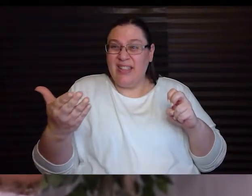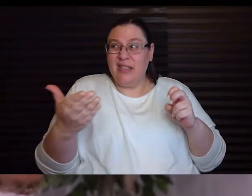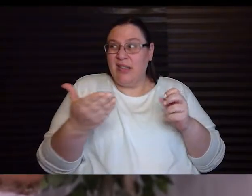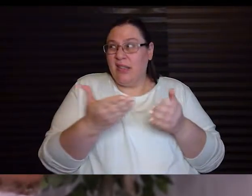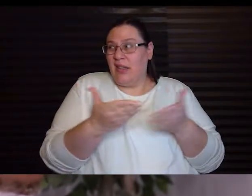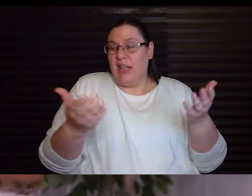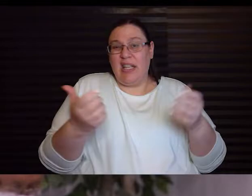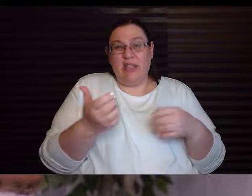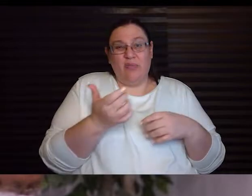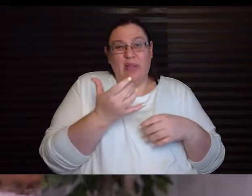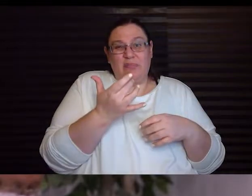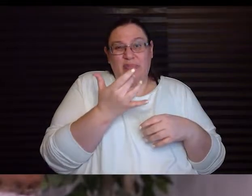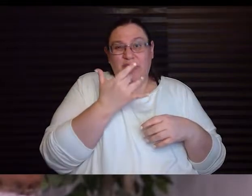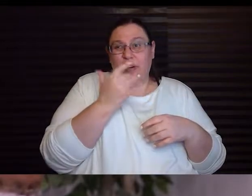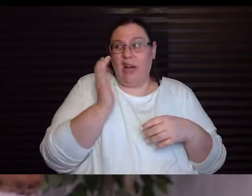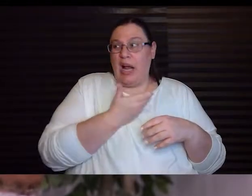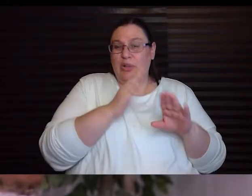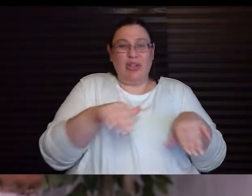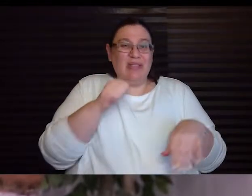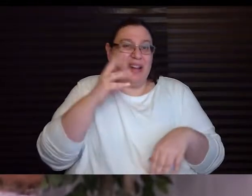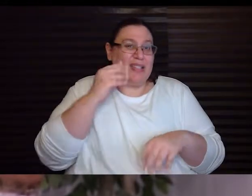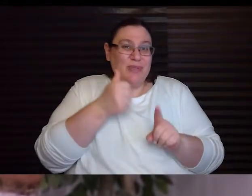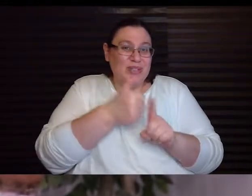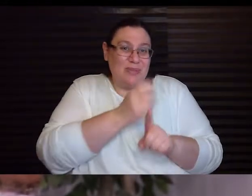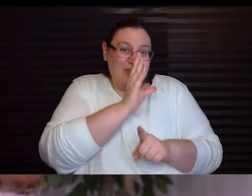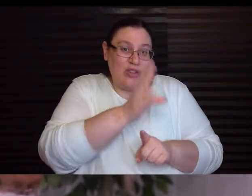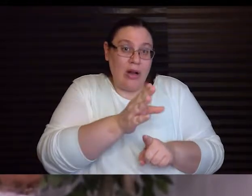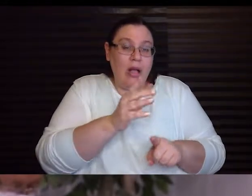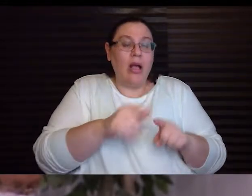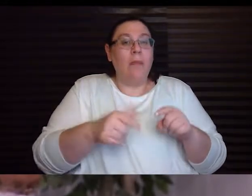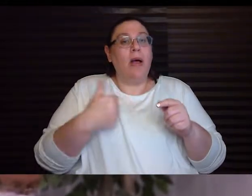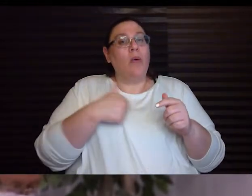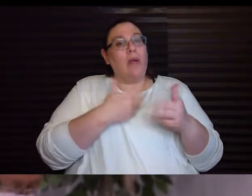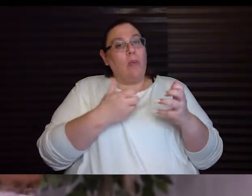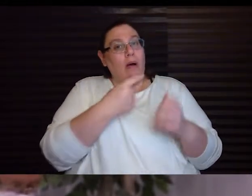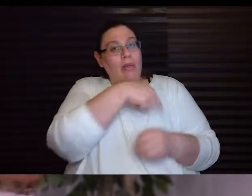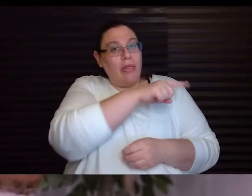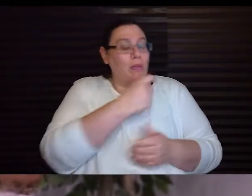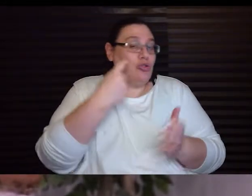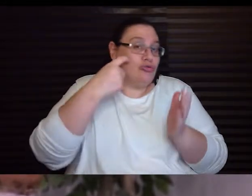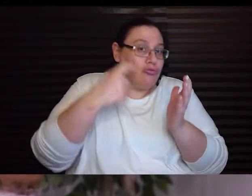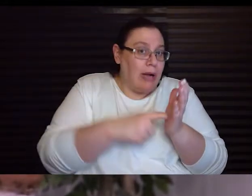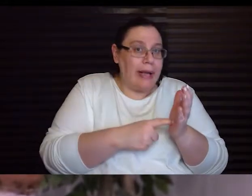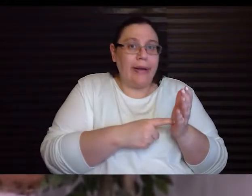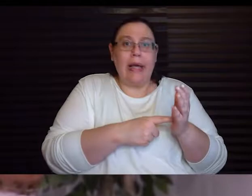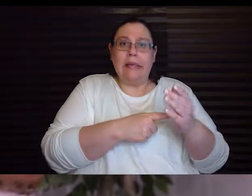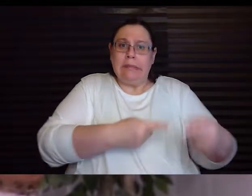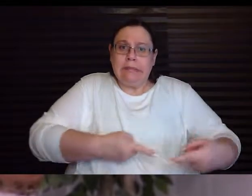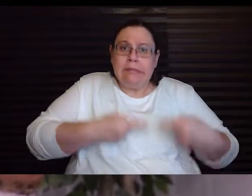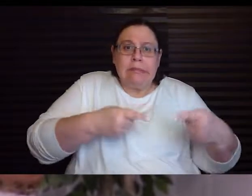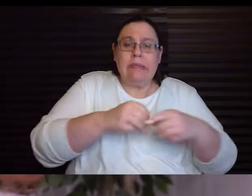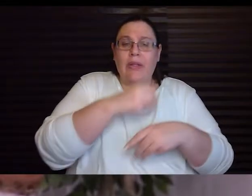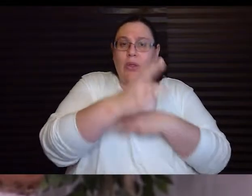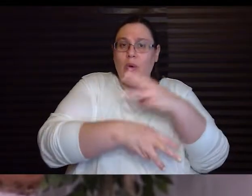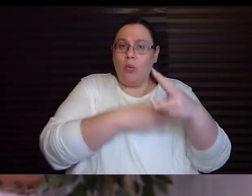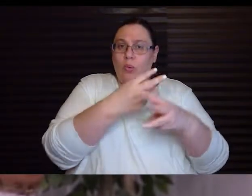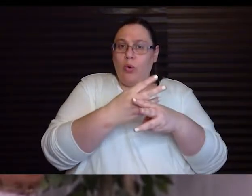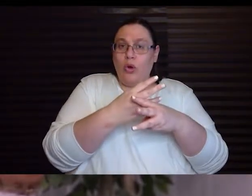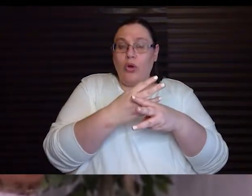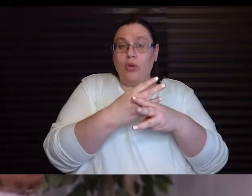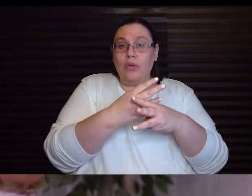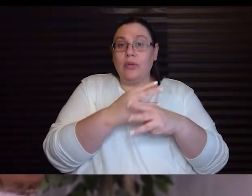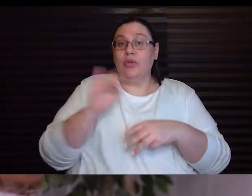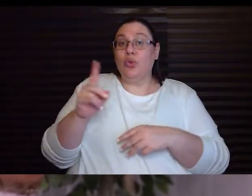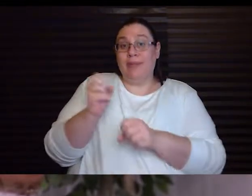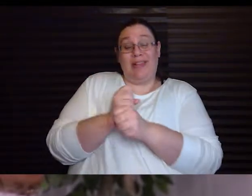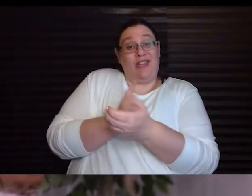things we'd rather not have our children experience on their own, but we want them to recognize as they struggle in the world writ large. Julie